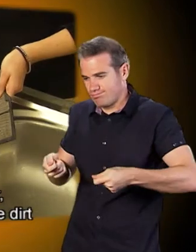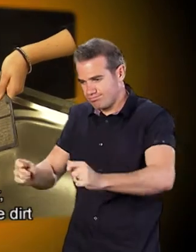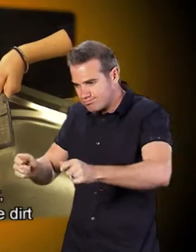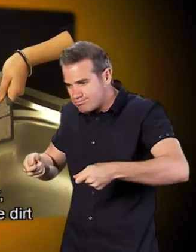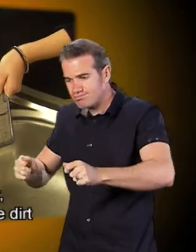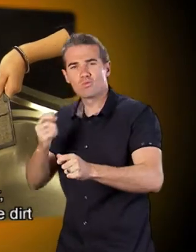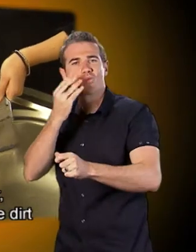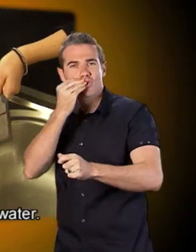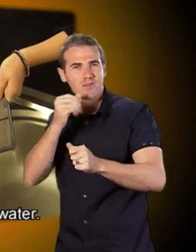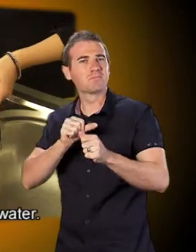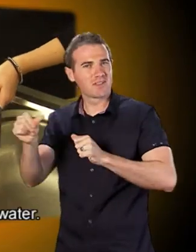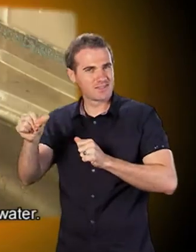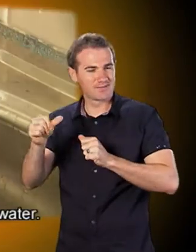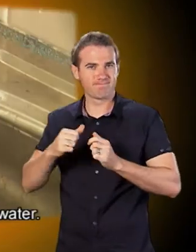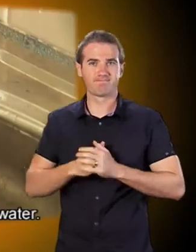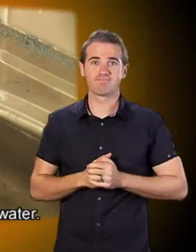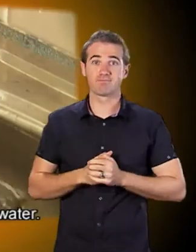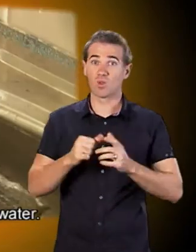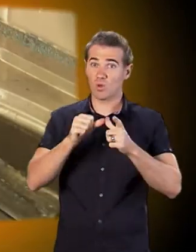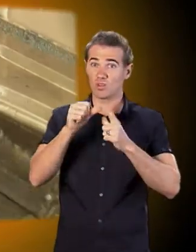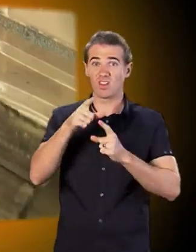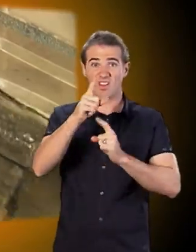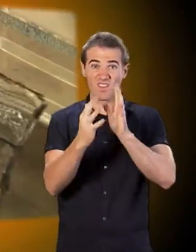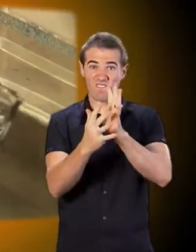brush it to remove the dirt and then clean it with water.